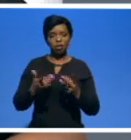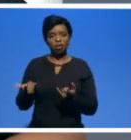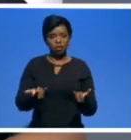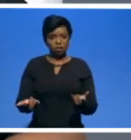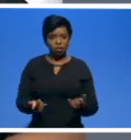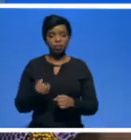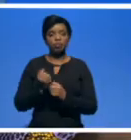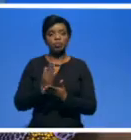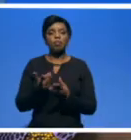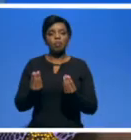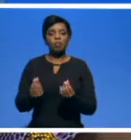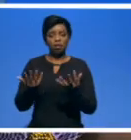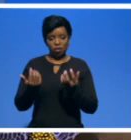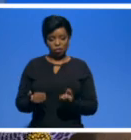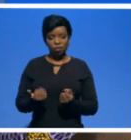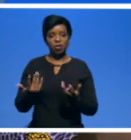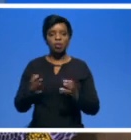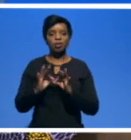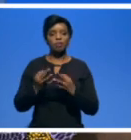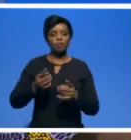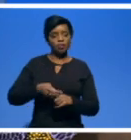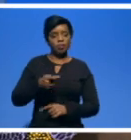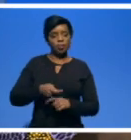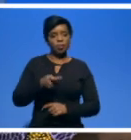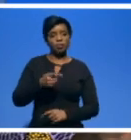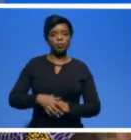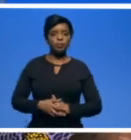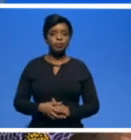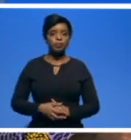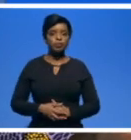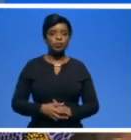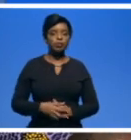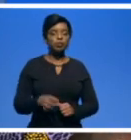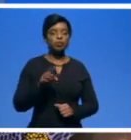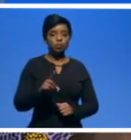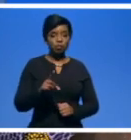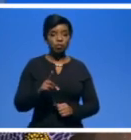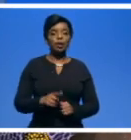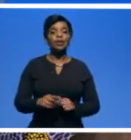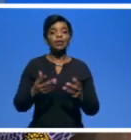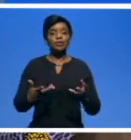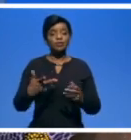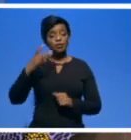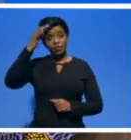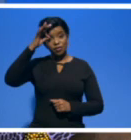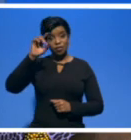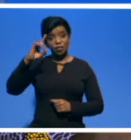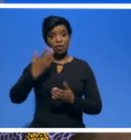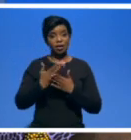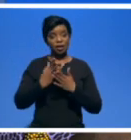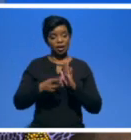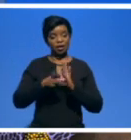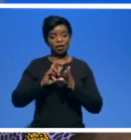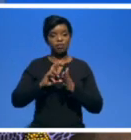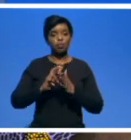their families. Well, ya pili ke ha mmuso o ka wa it's a review its policies